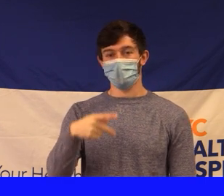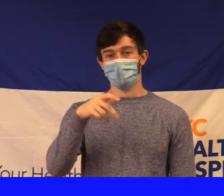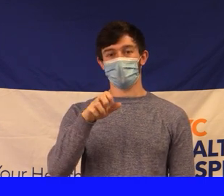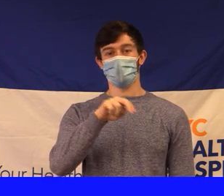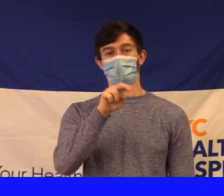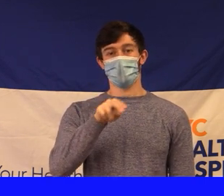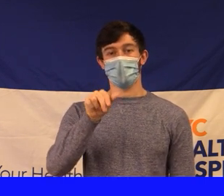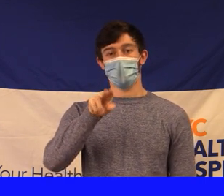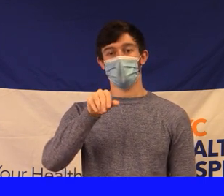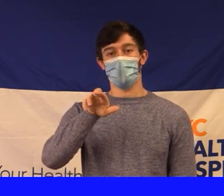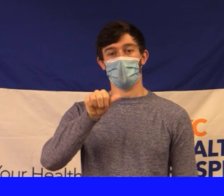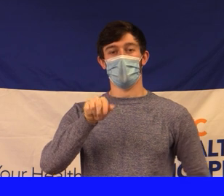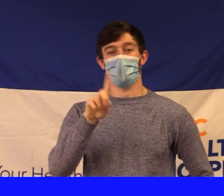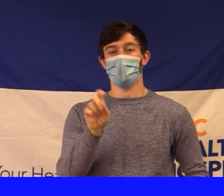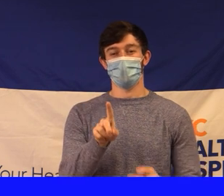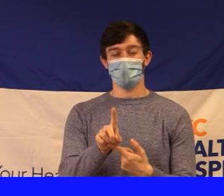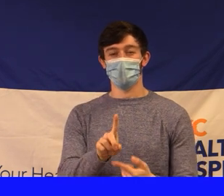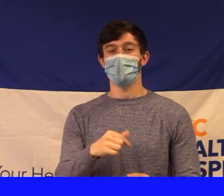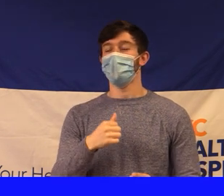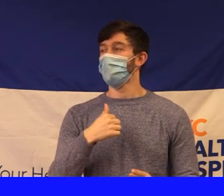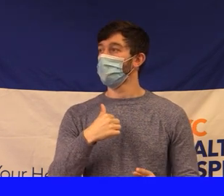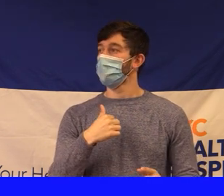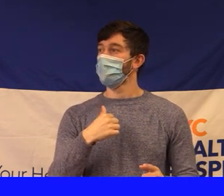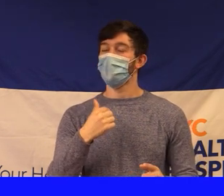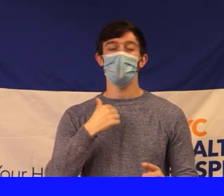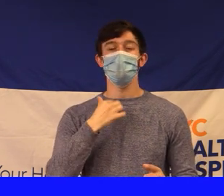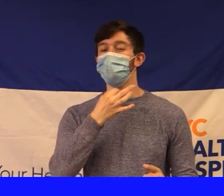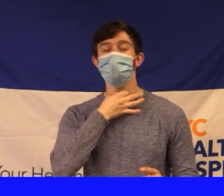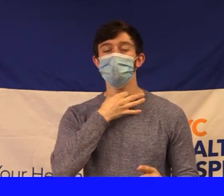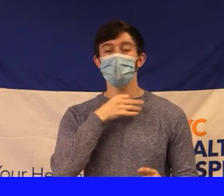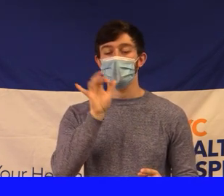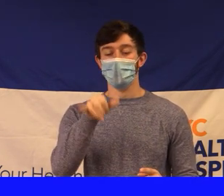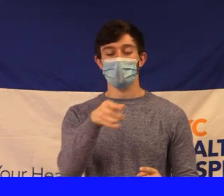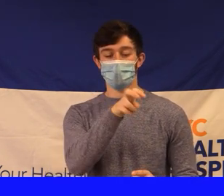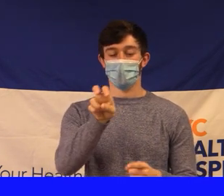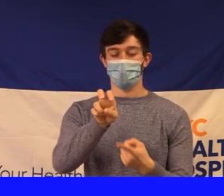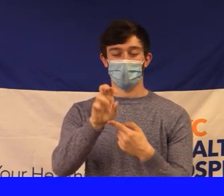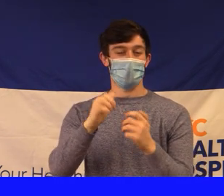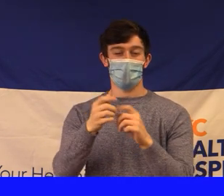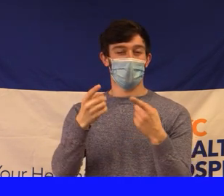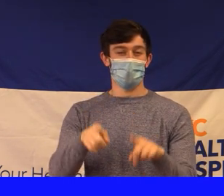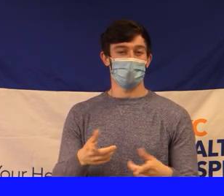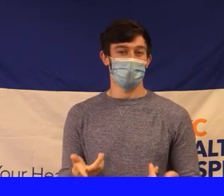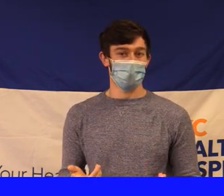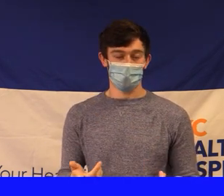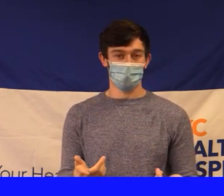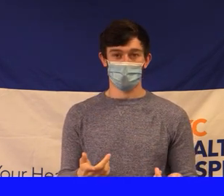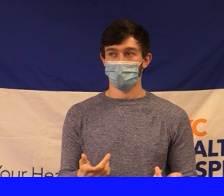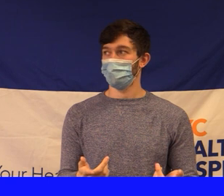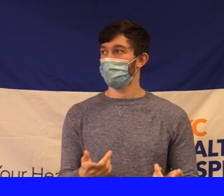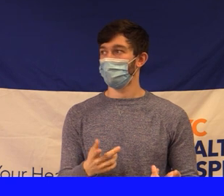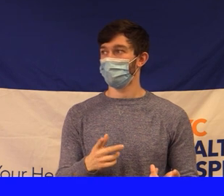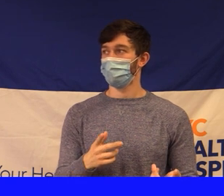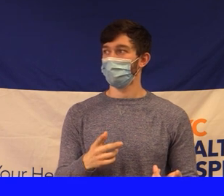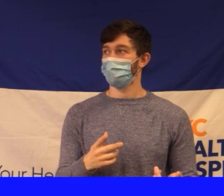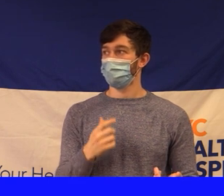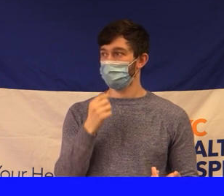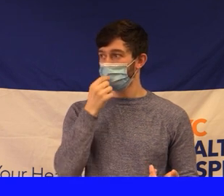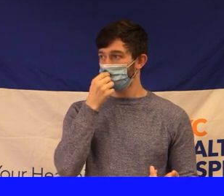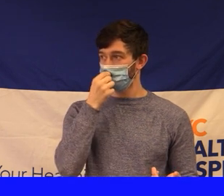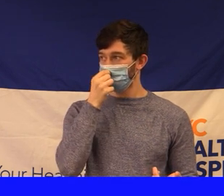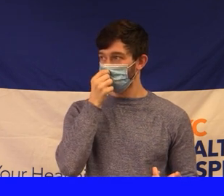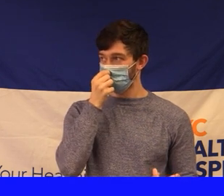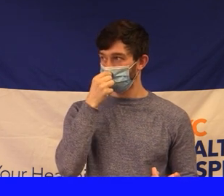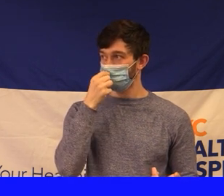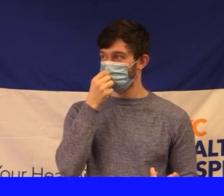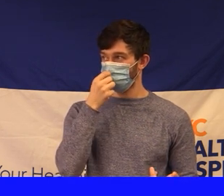bit about how this will, the transition will occur. First, this must be like the ultimate fantasy for nurses throughout